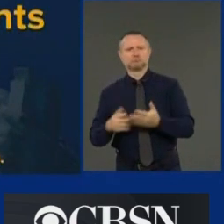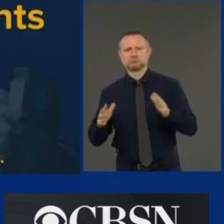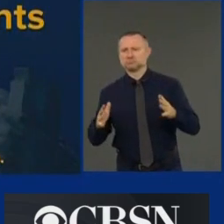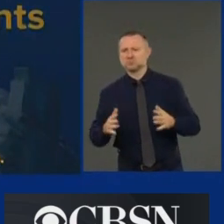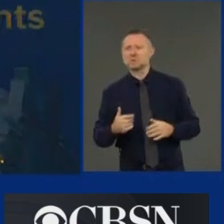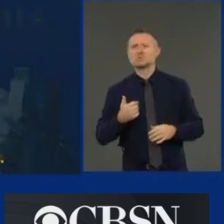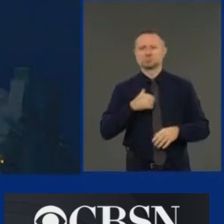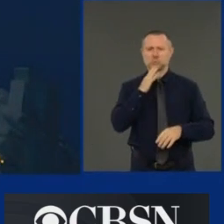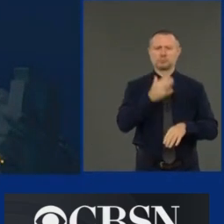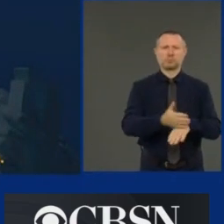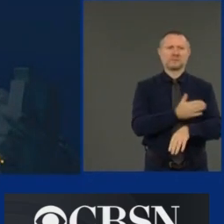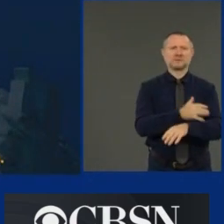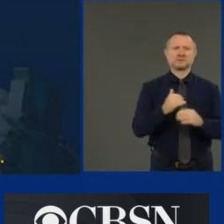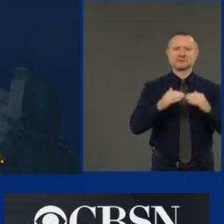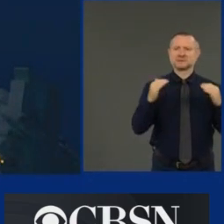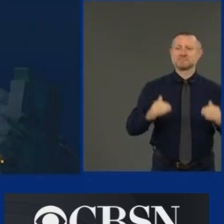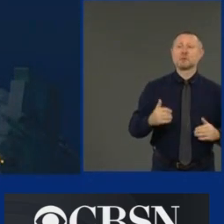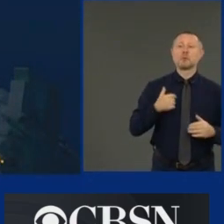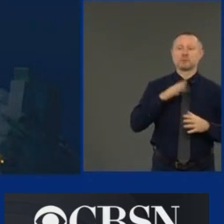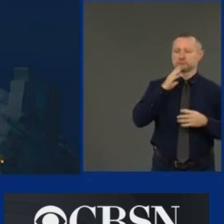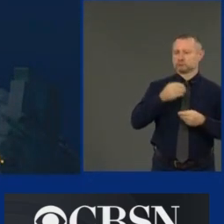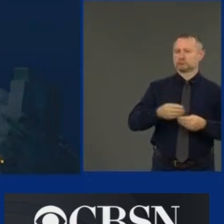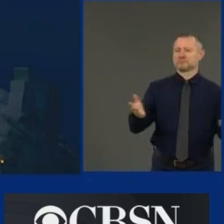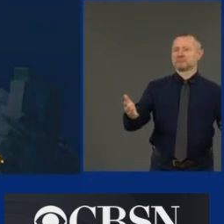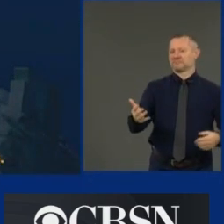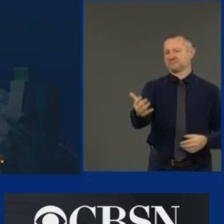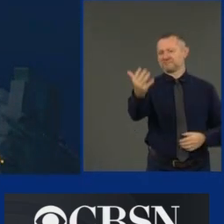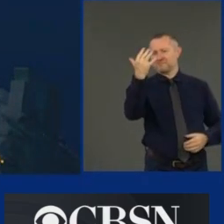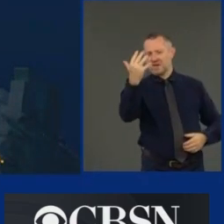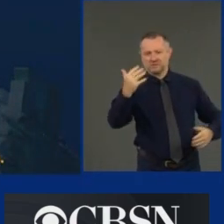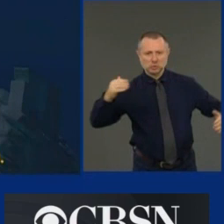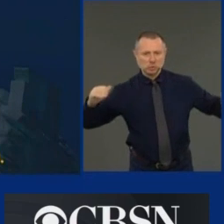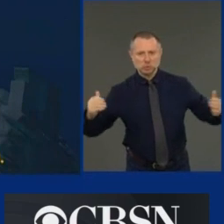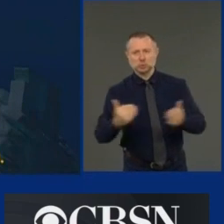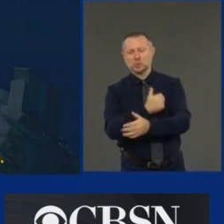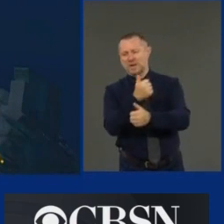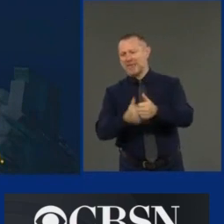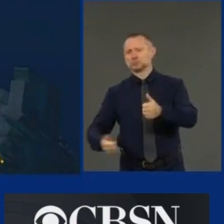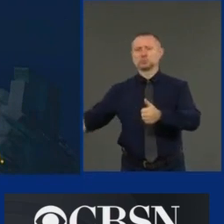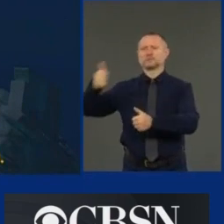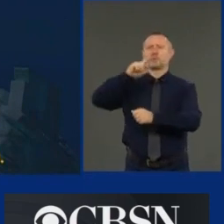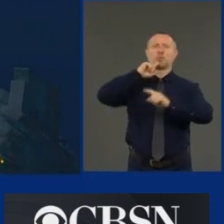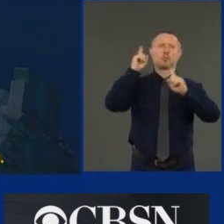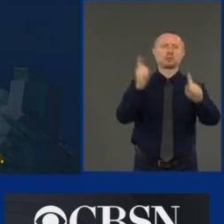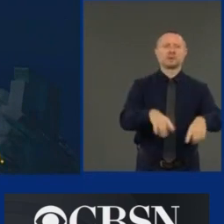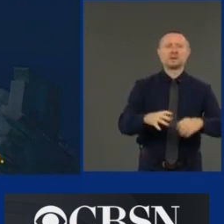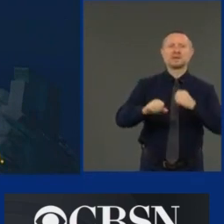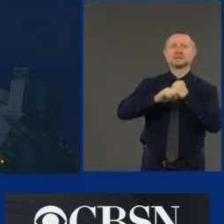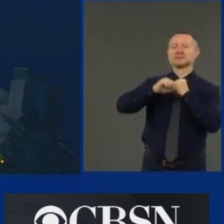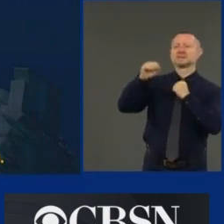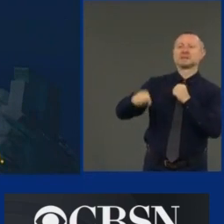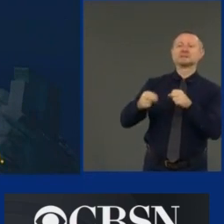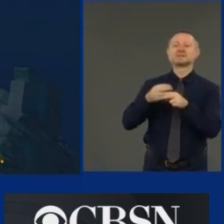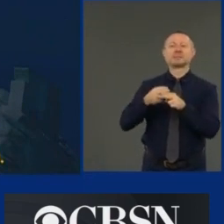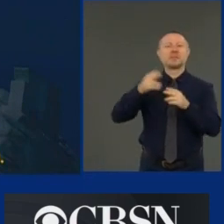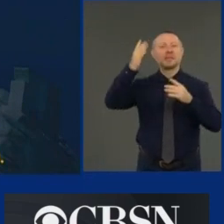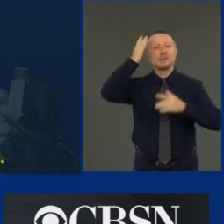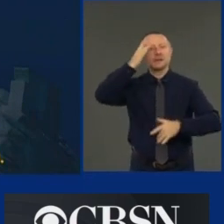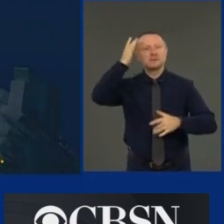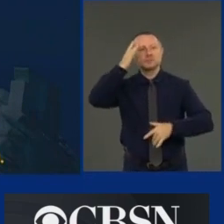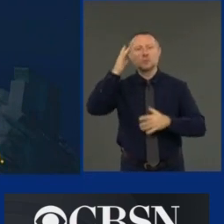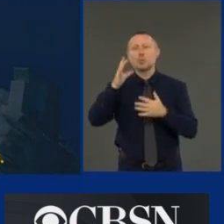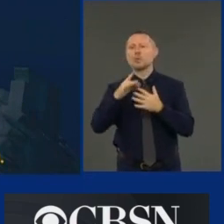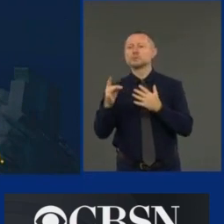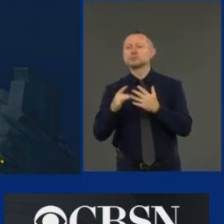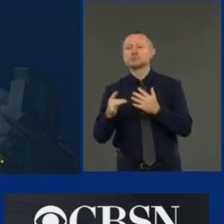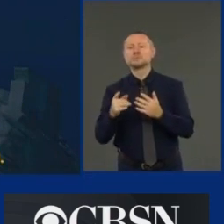5 executive orders today, extending the temporary illness option to elections not administered by the Board of